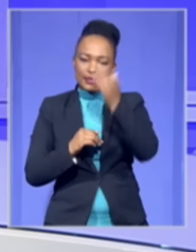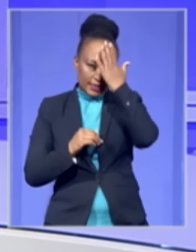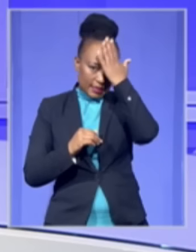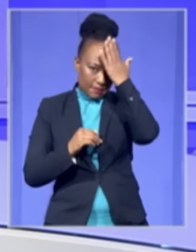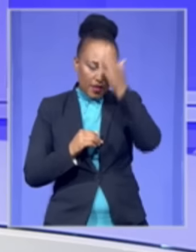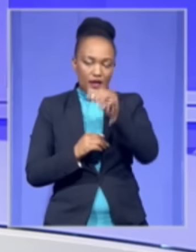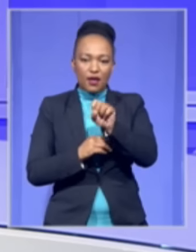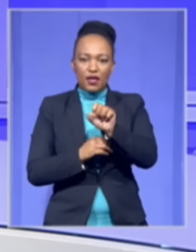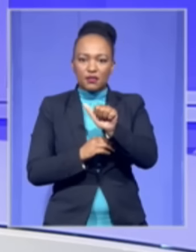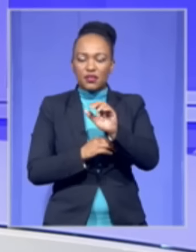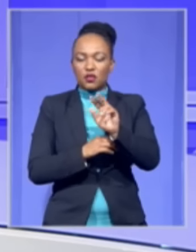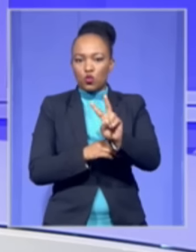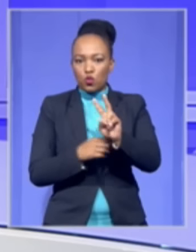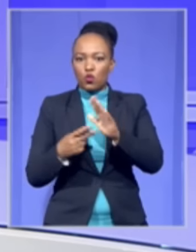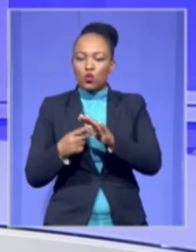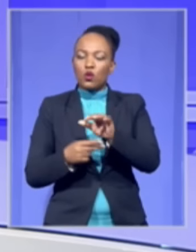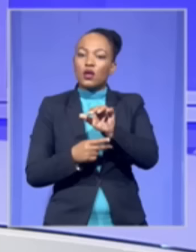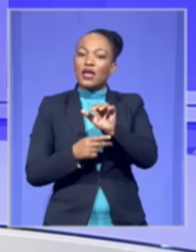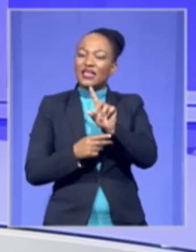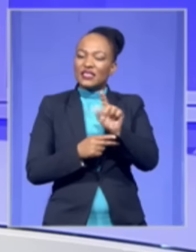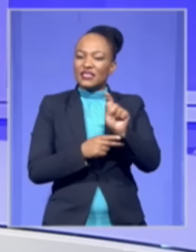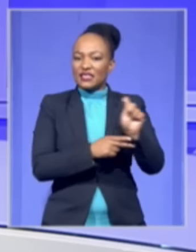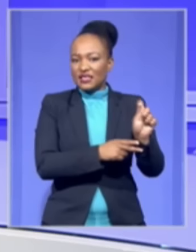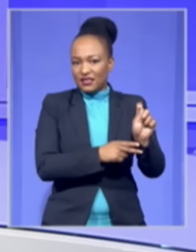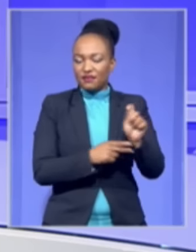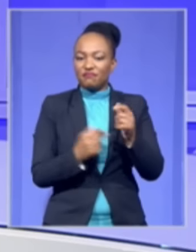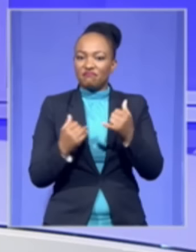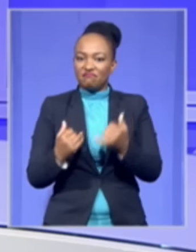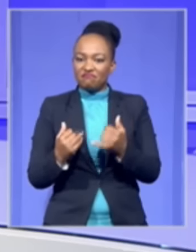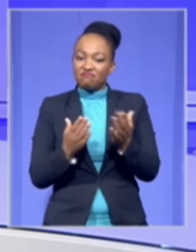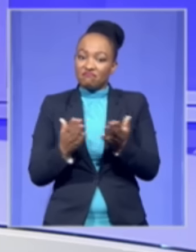mosomo SABC 2 le SABC le hae ga jana tla re